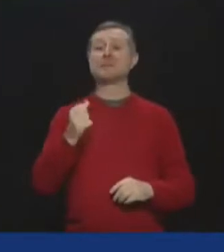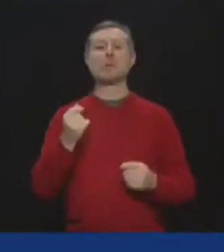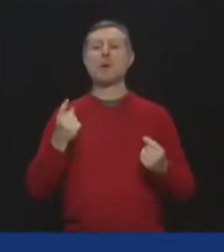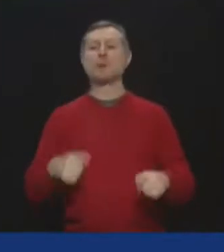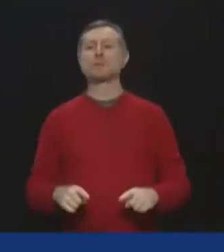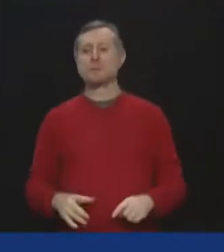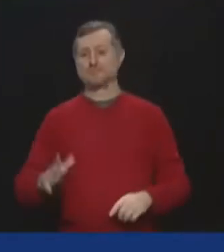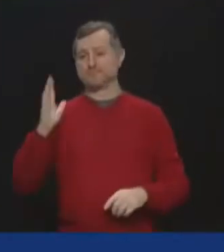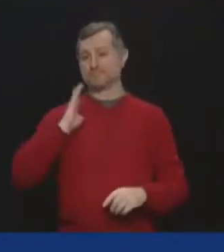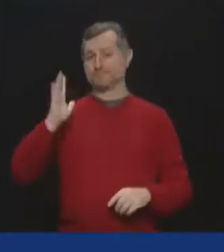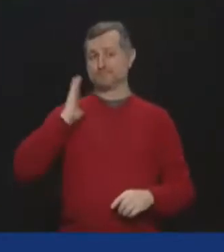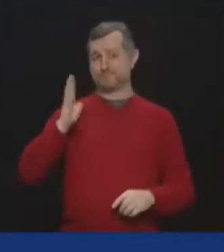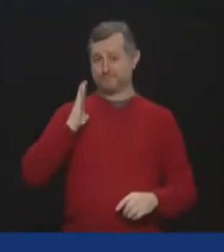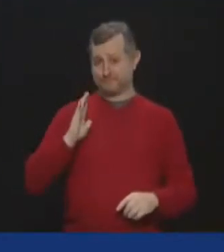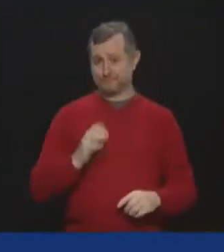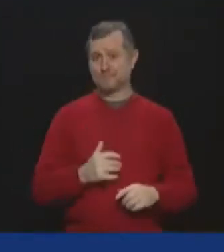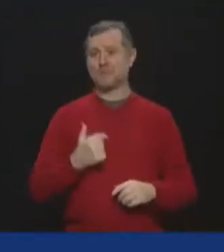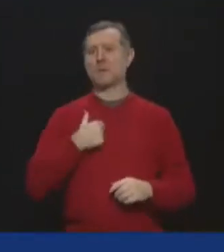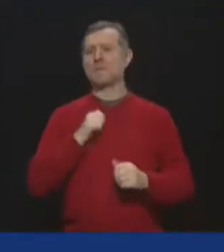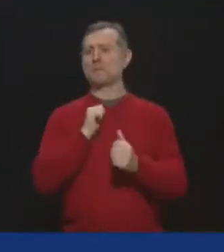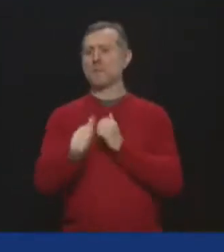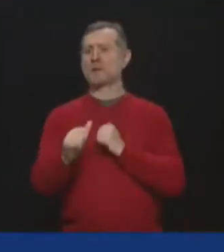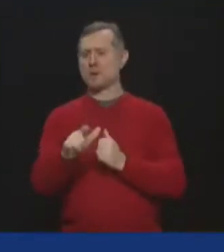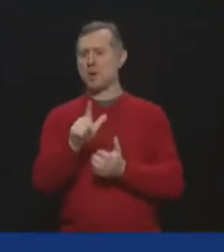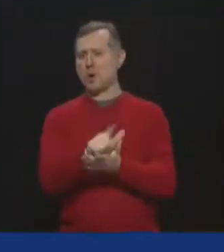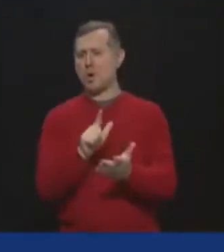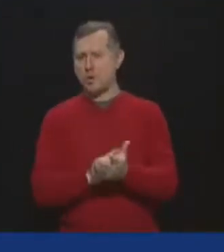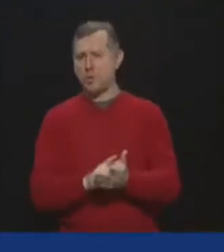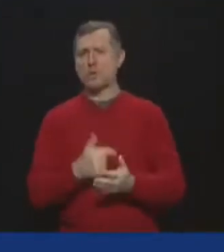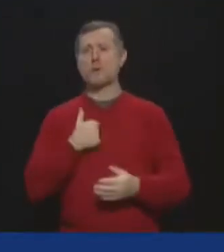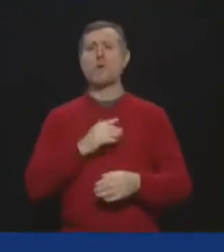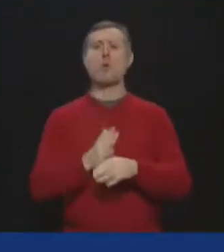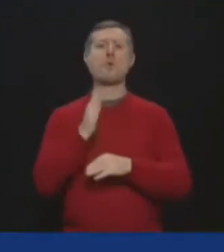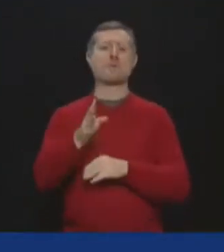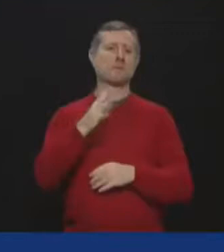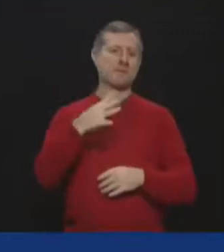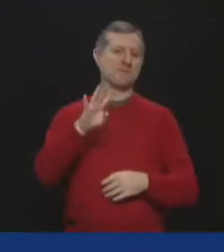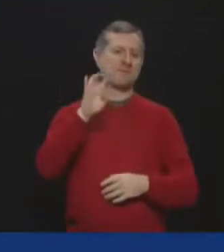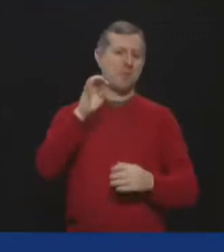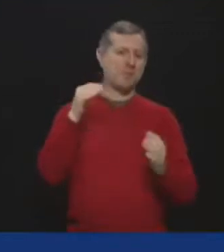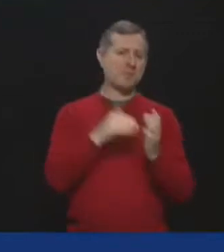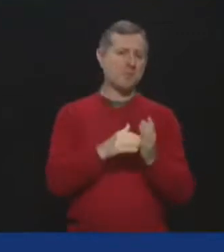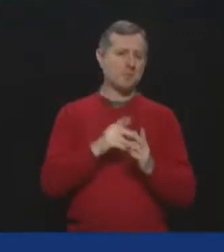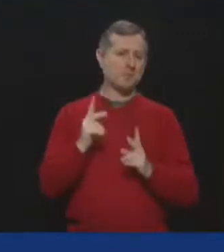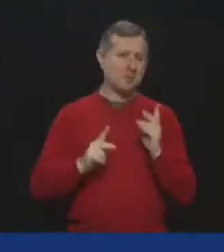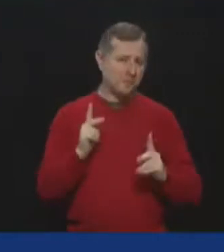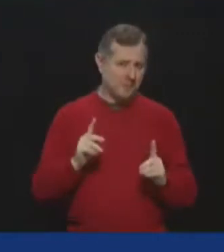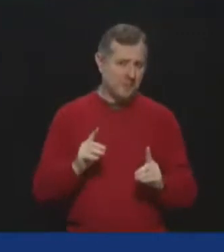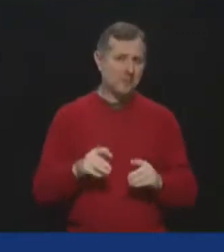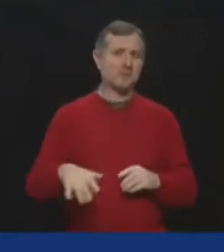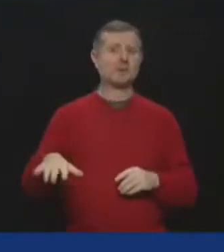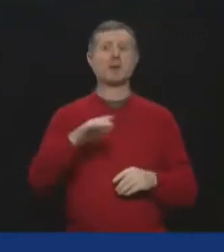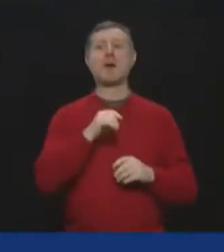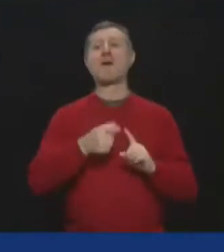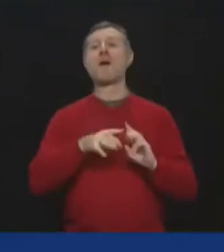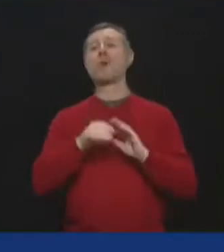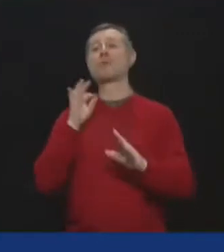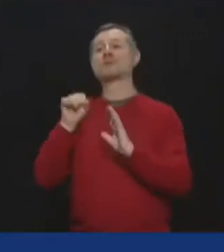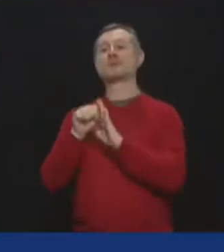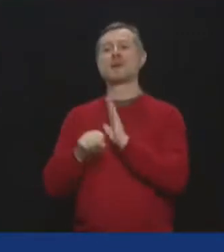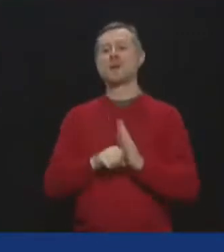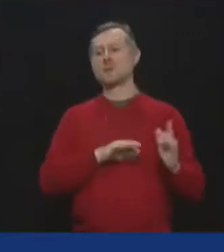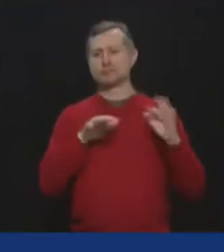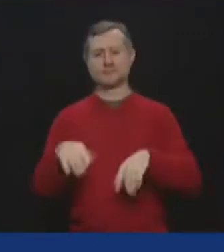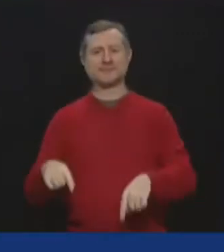back when we passed the law, we had over 400,000 people from all over come here. 2/3 from out of state came to our state, so we know